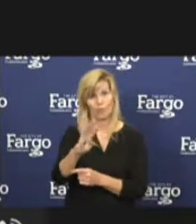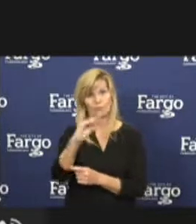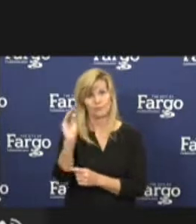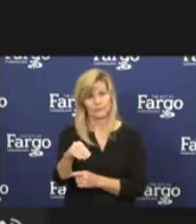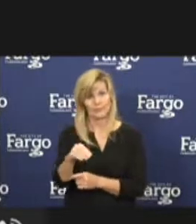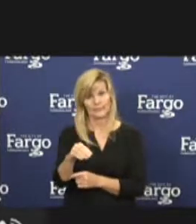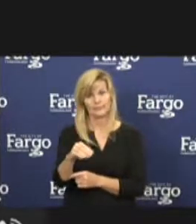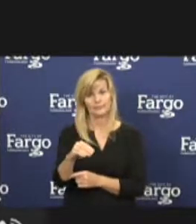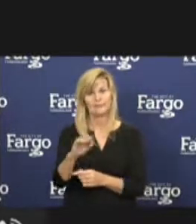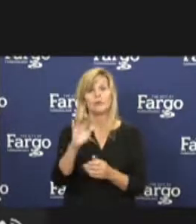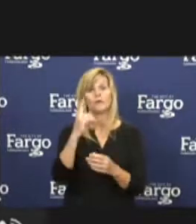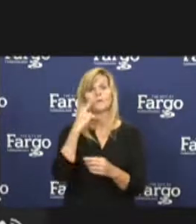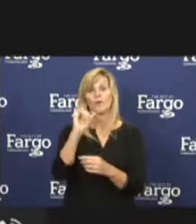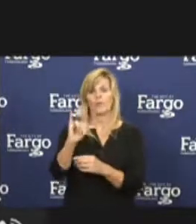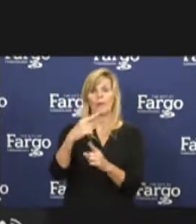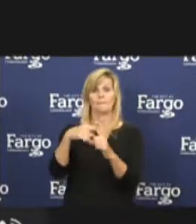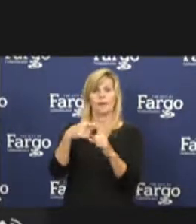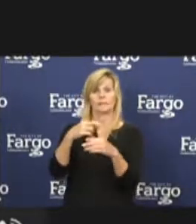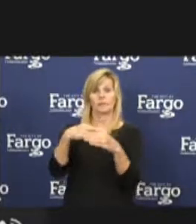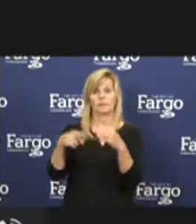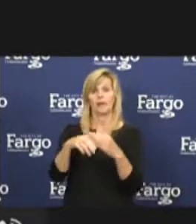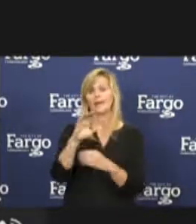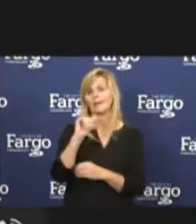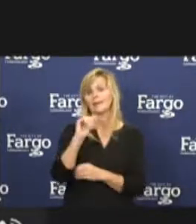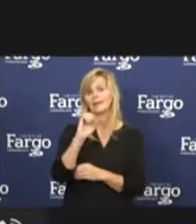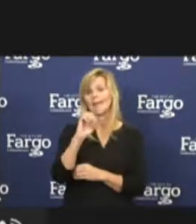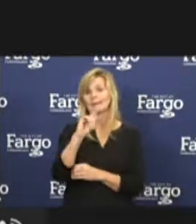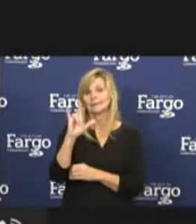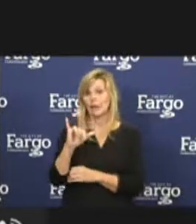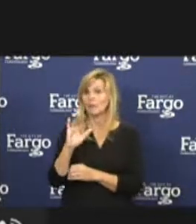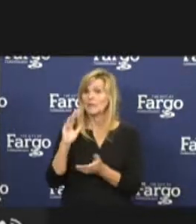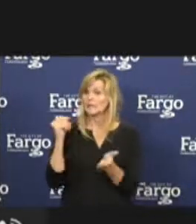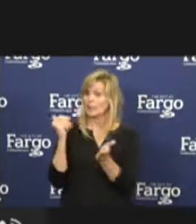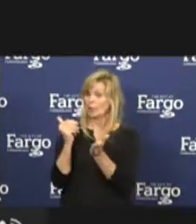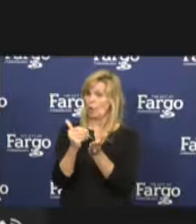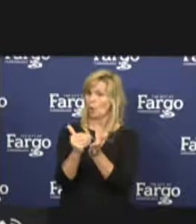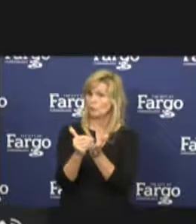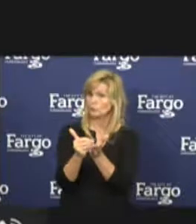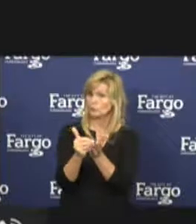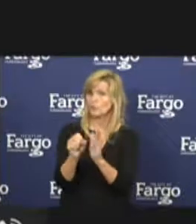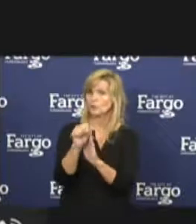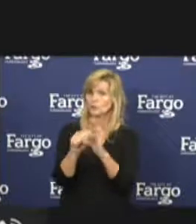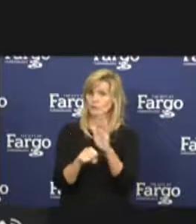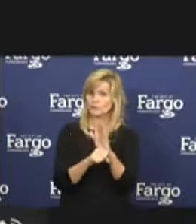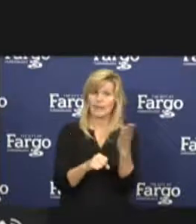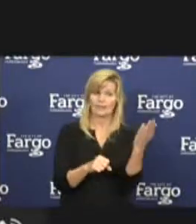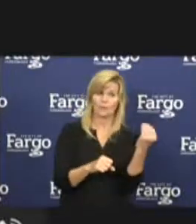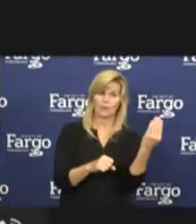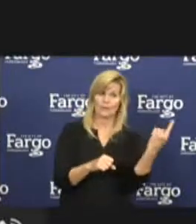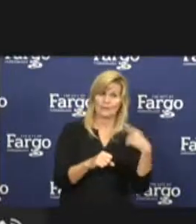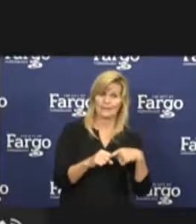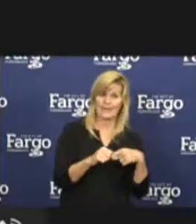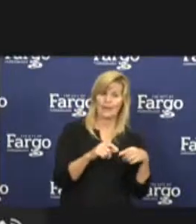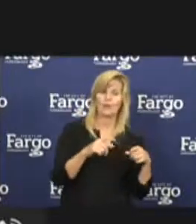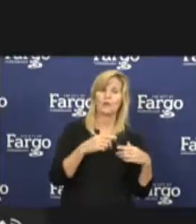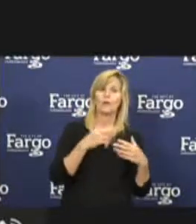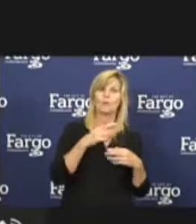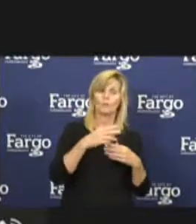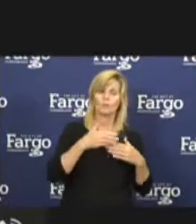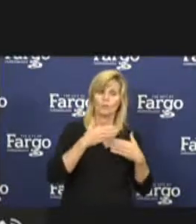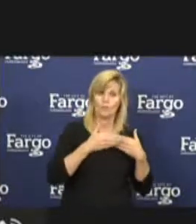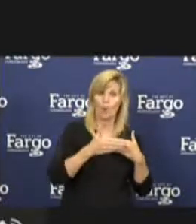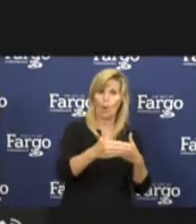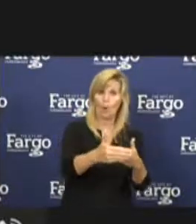2.54% for a positivity rate, Cass County is getting close to the state's 14-day rolling average positivity rate